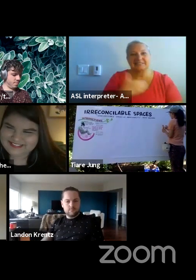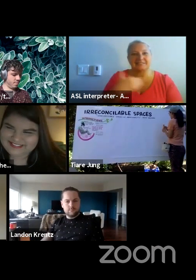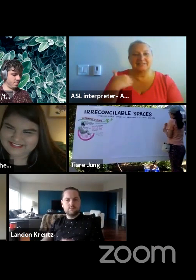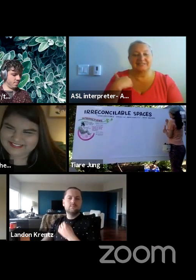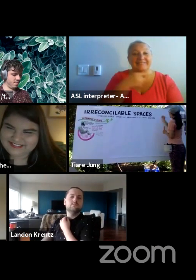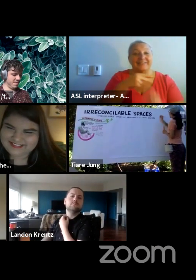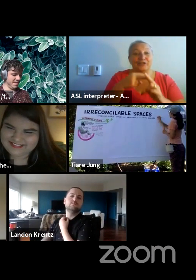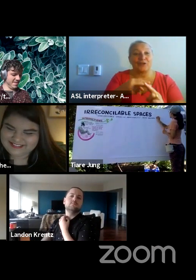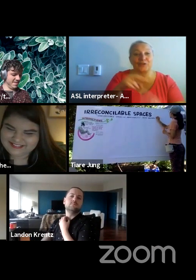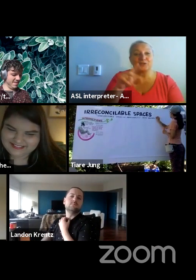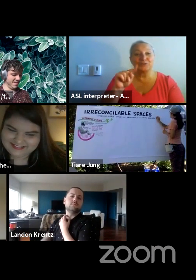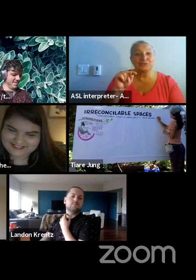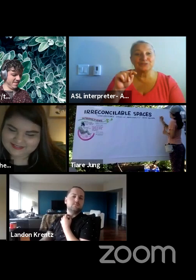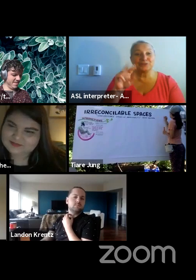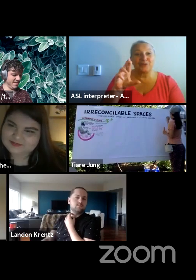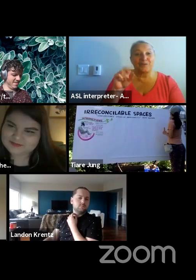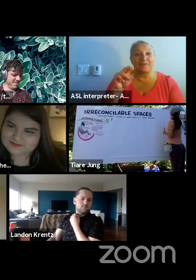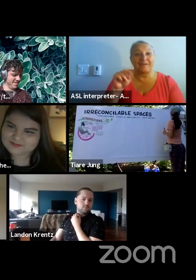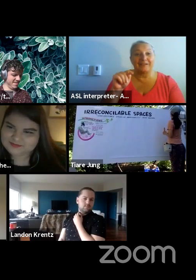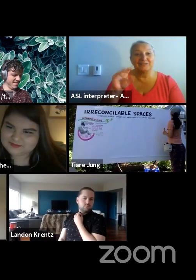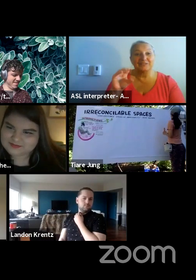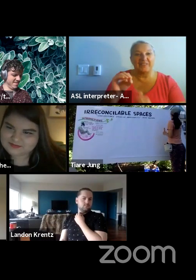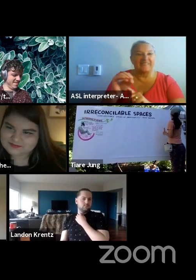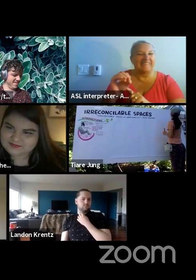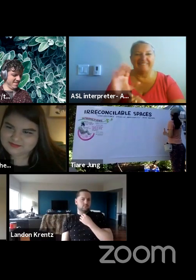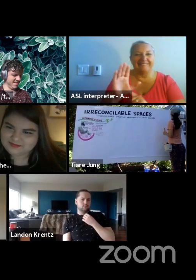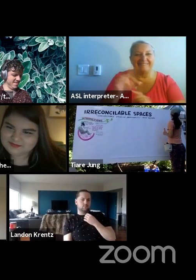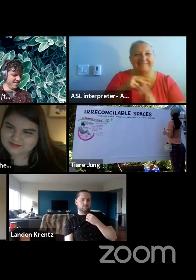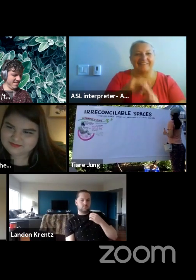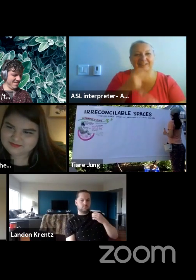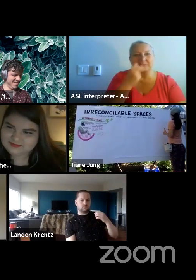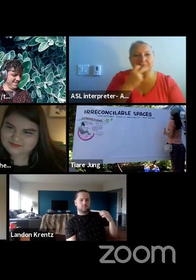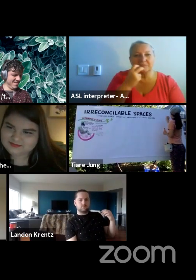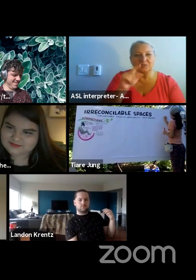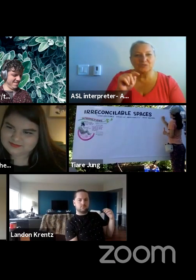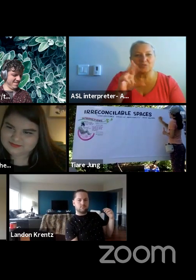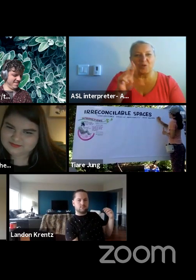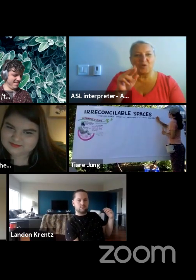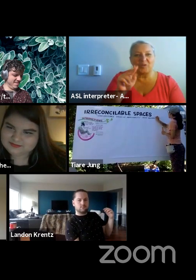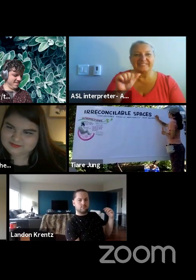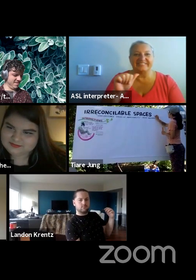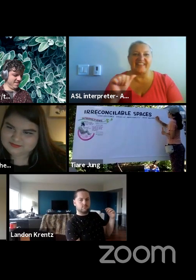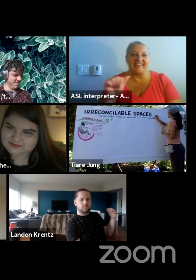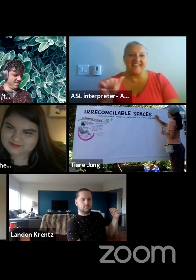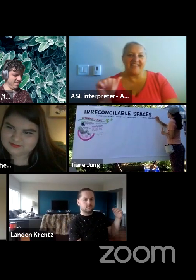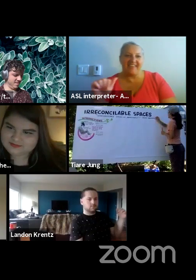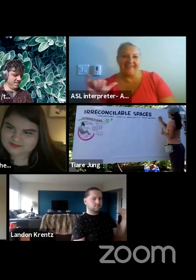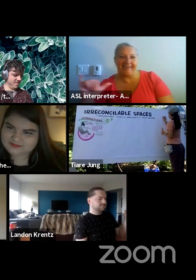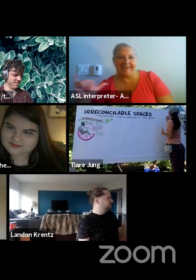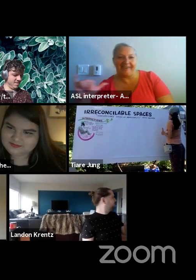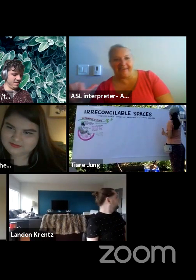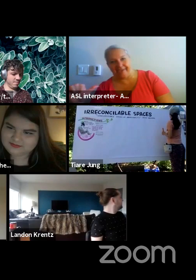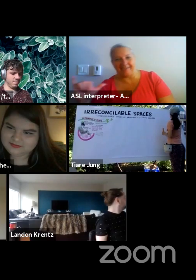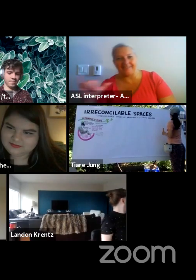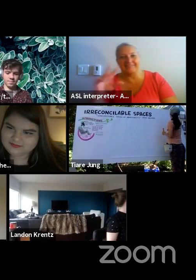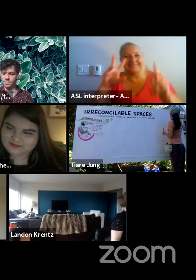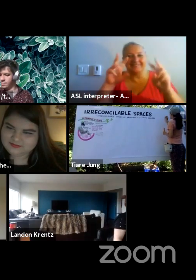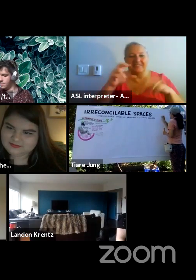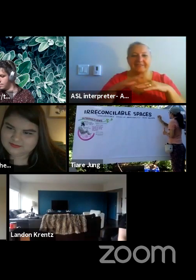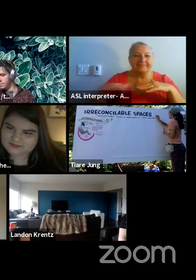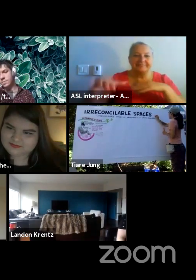Toronto, Ontario. This is a city located on the banks of Ontario, the beautiful